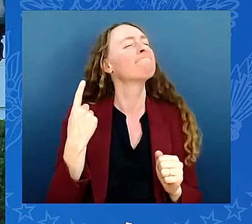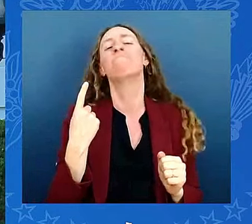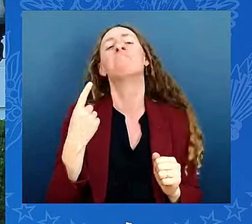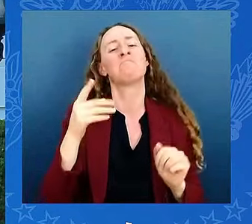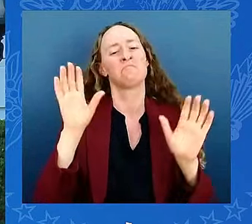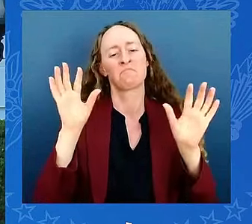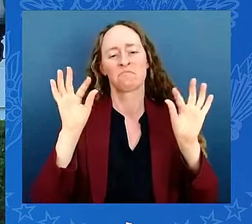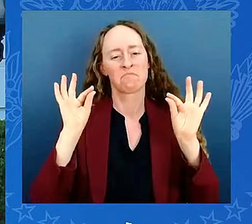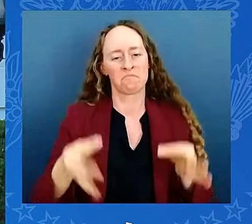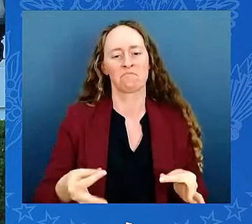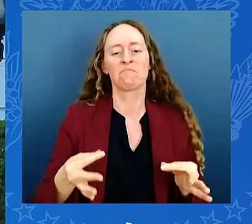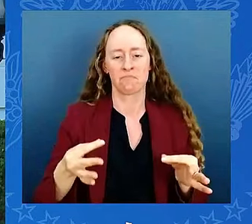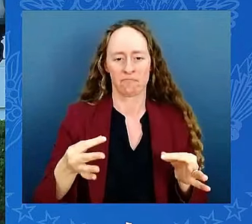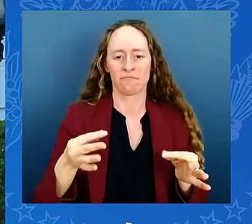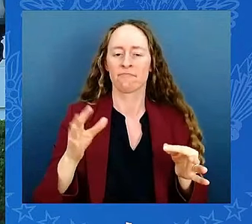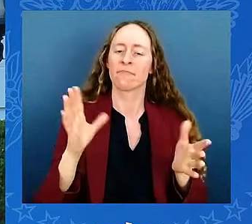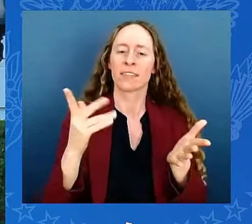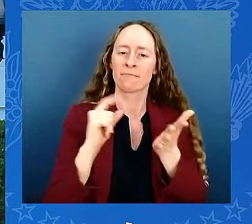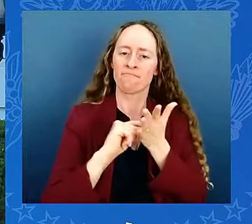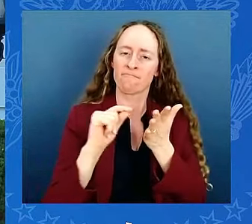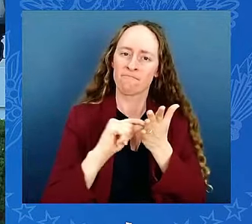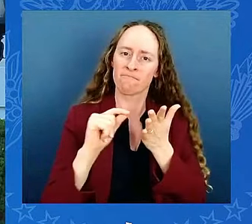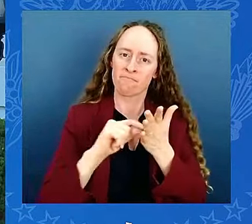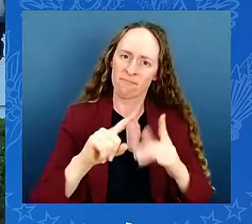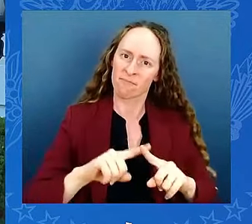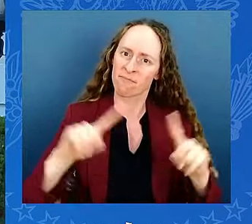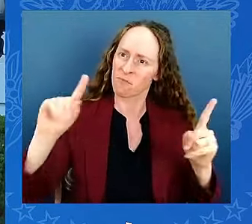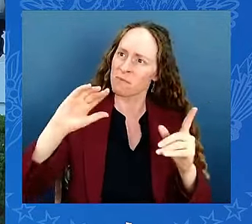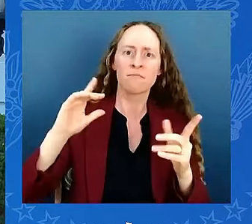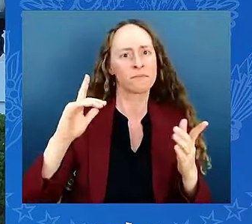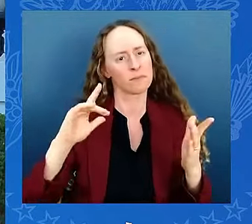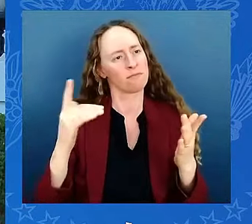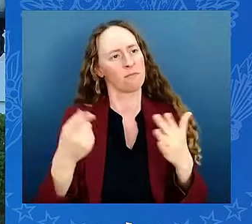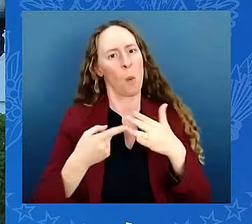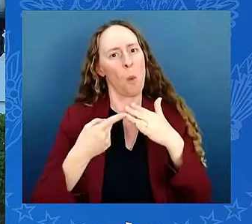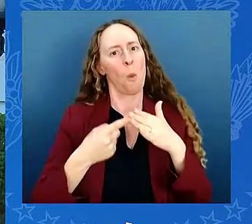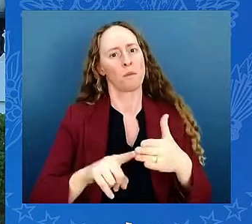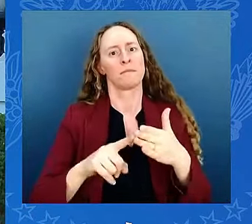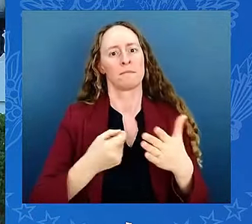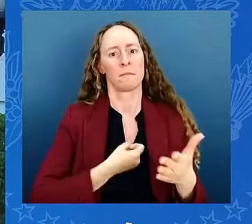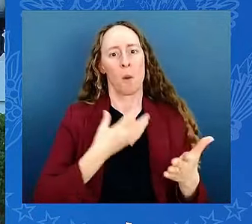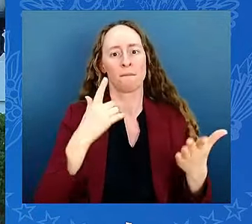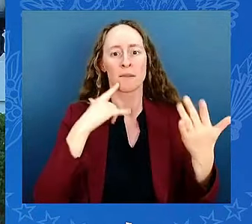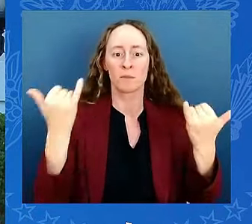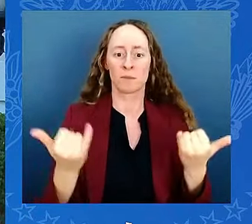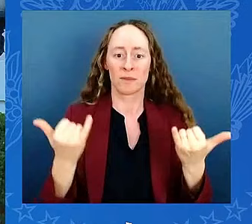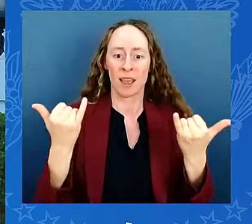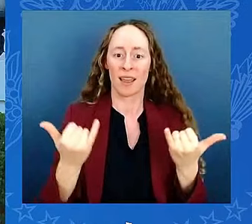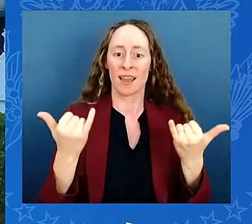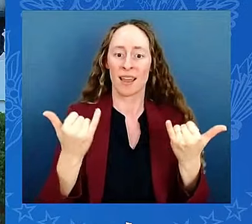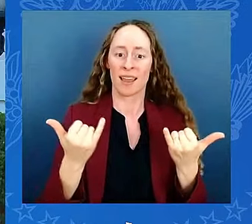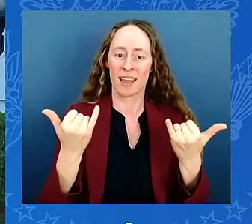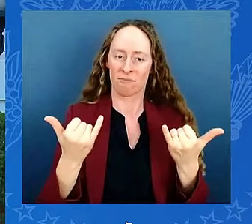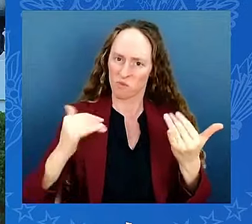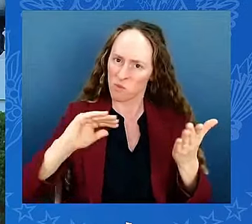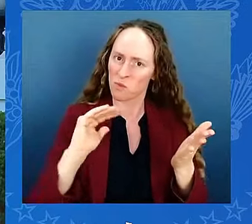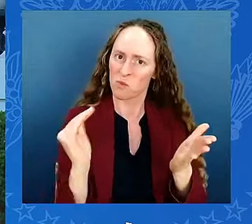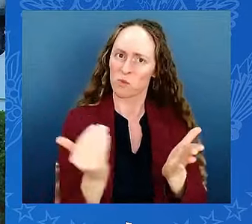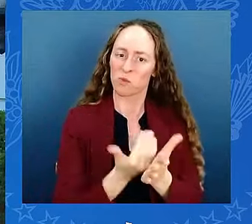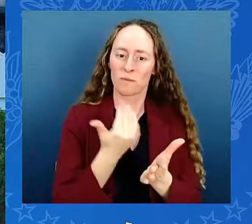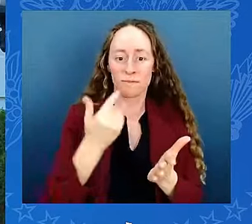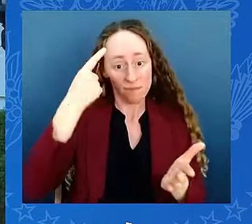So here is a poem I wrote specifically for this gathering, for today, for all of you.